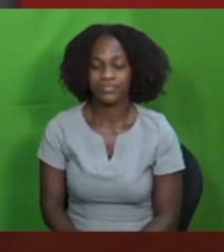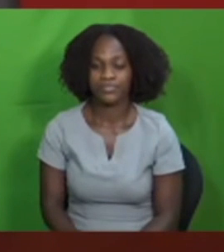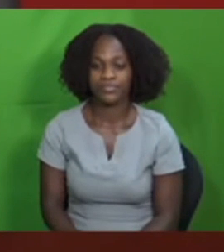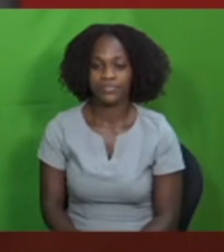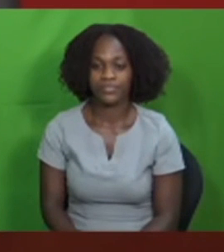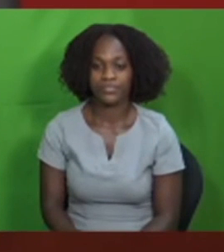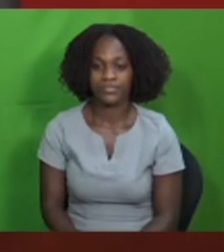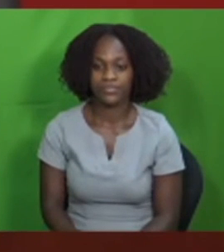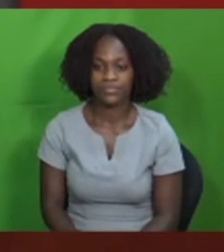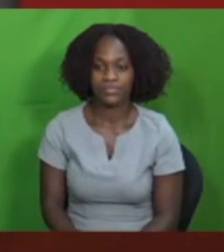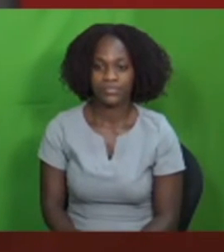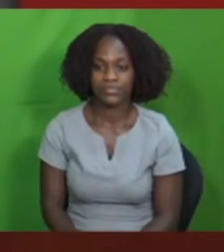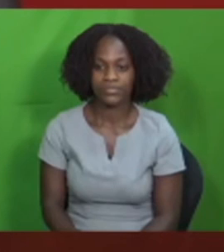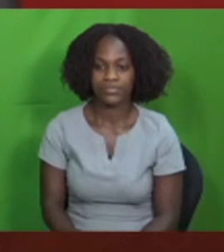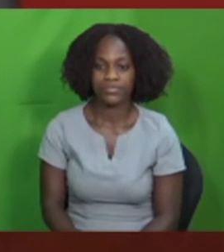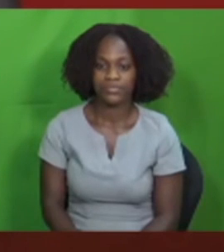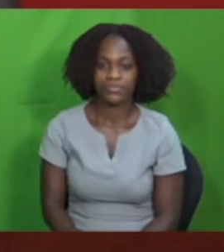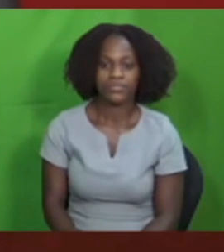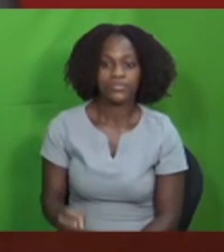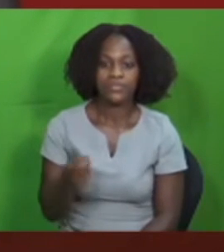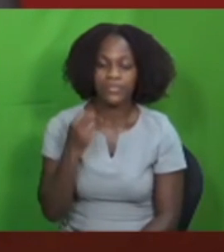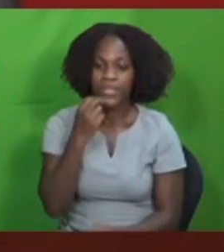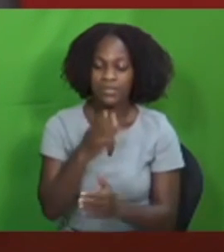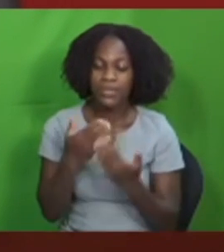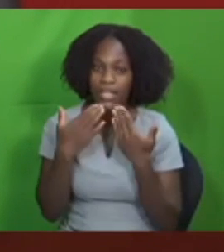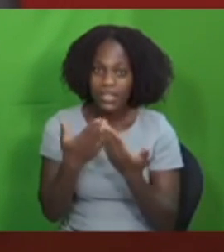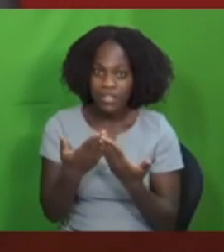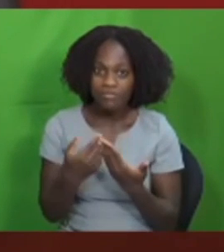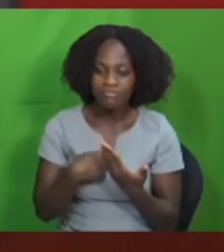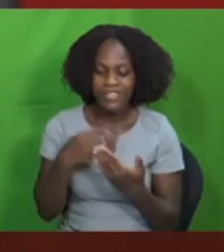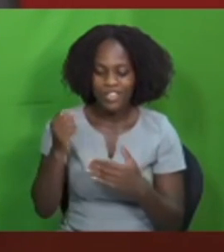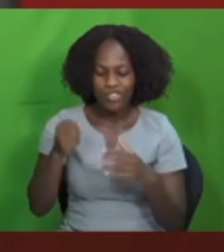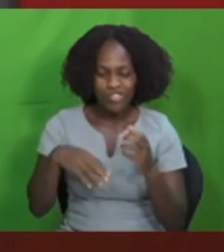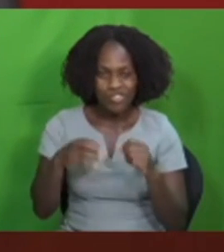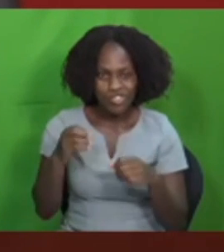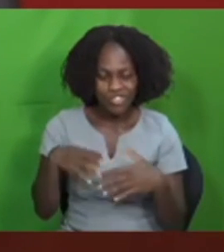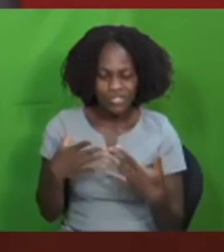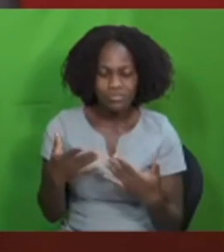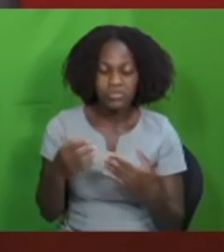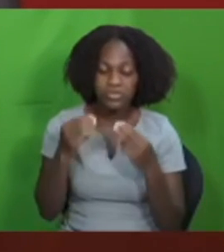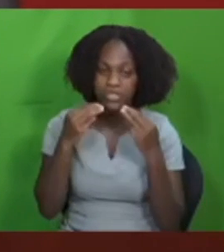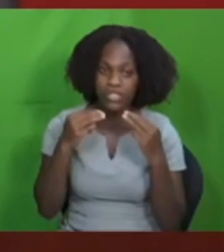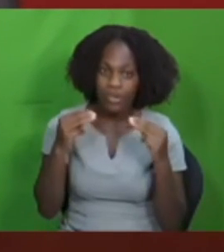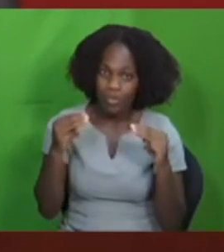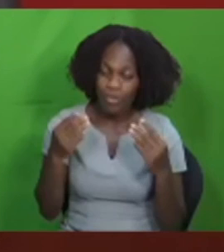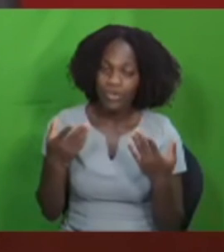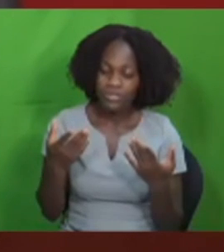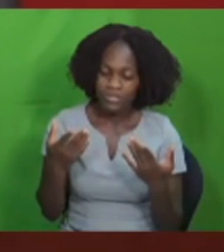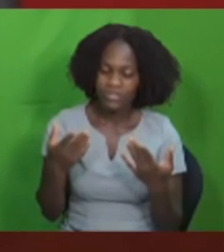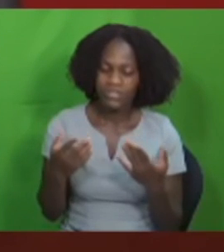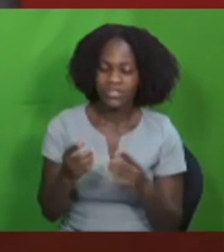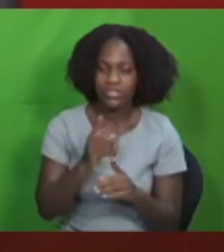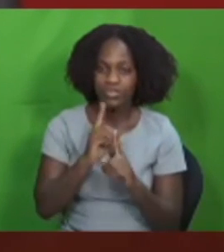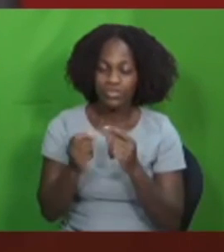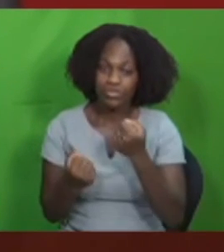Speaker, thank you for the opportunity to contribute to the motion and to speak